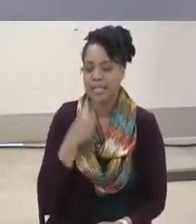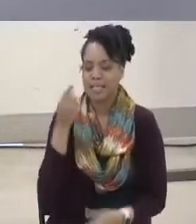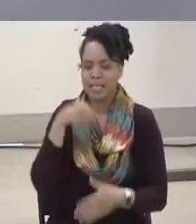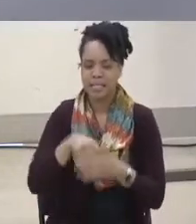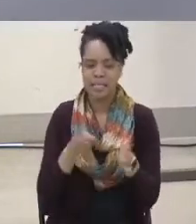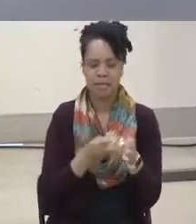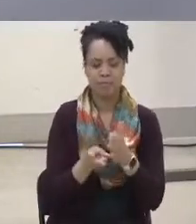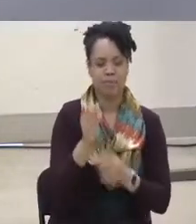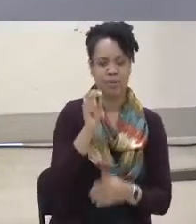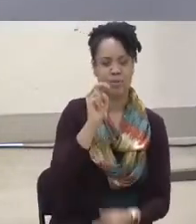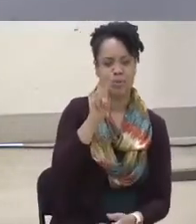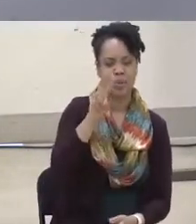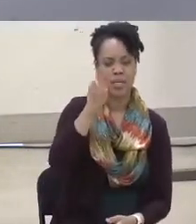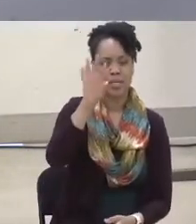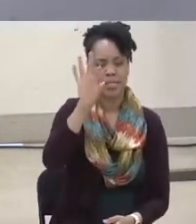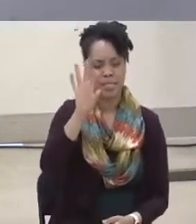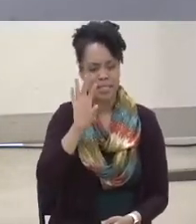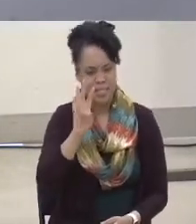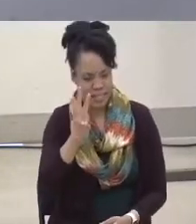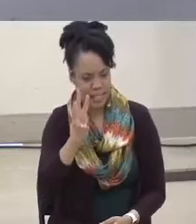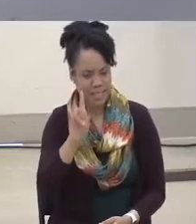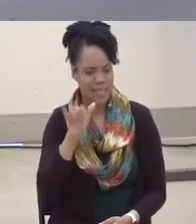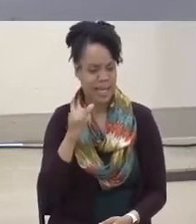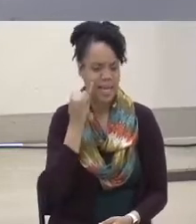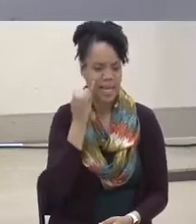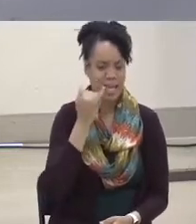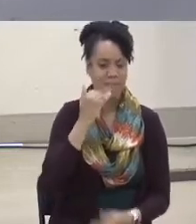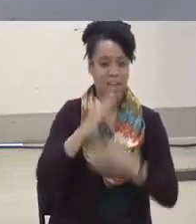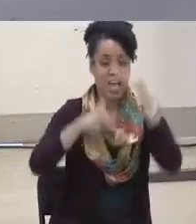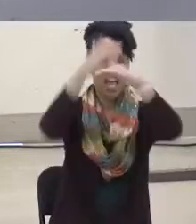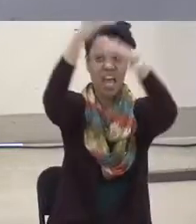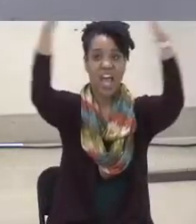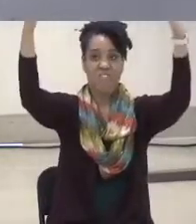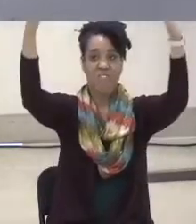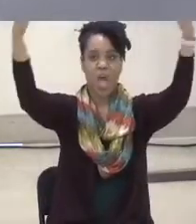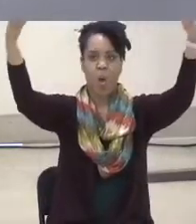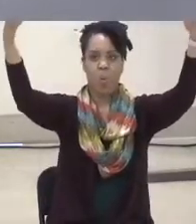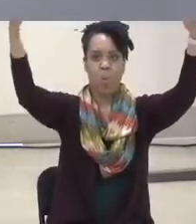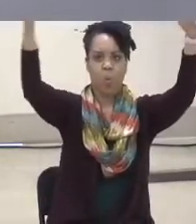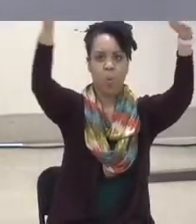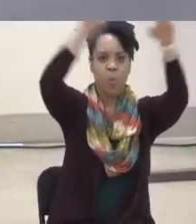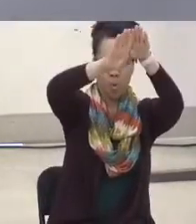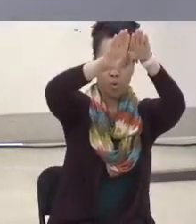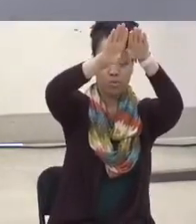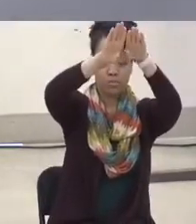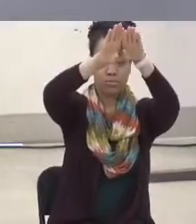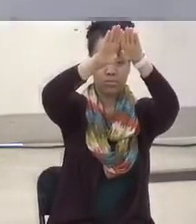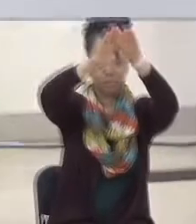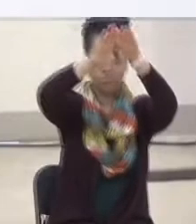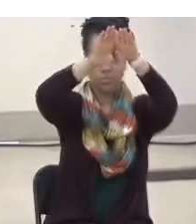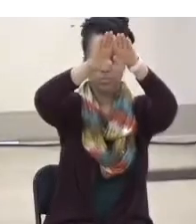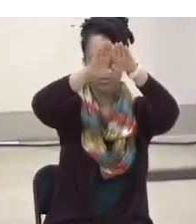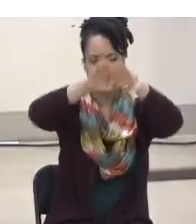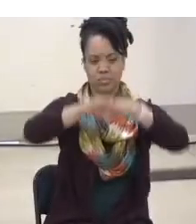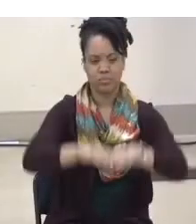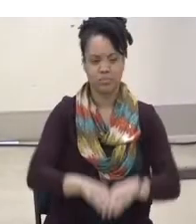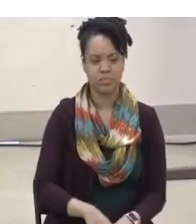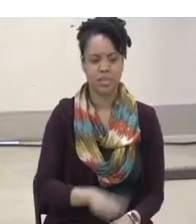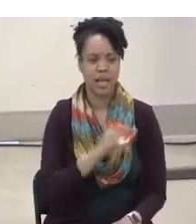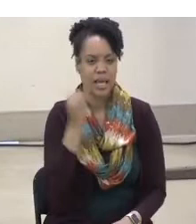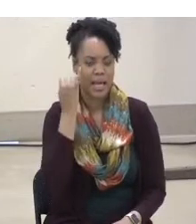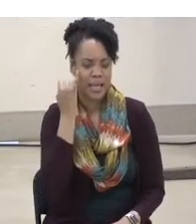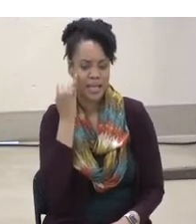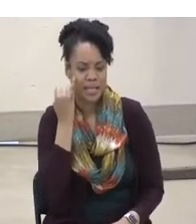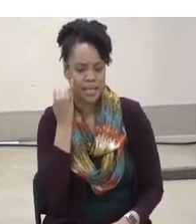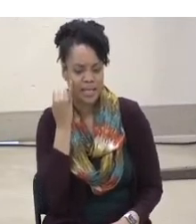verse 26 that if heaven is shut up, Dice en el versículo 26, si los cielos se cerraren and he said, and